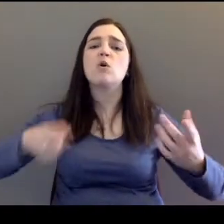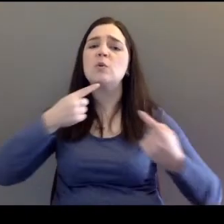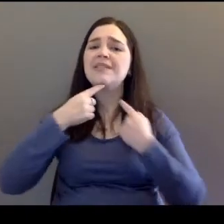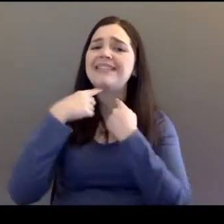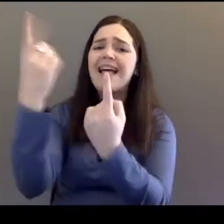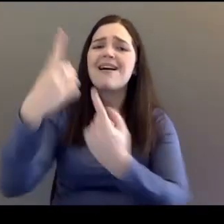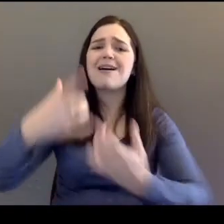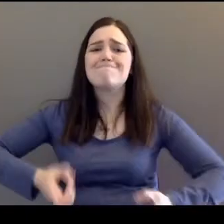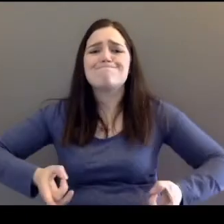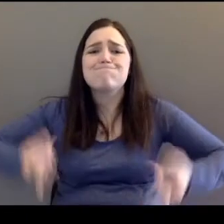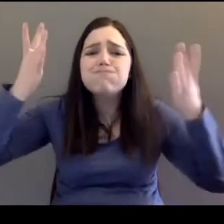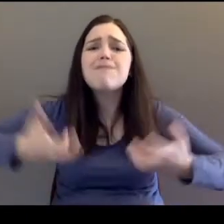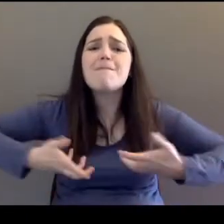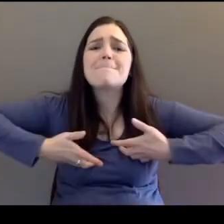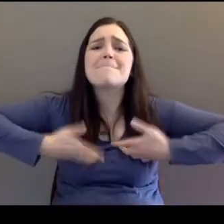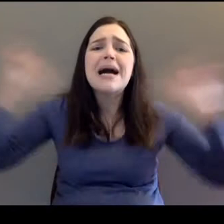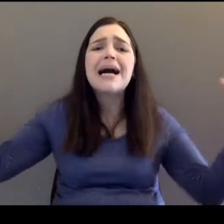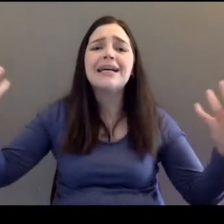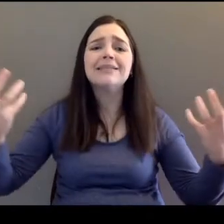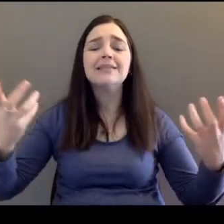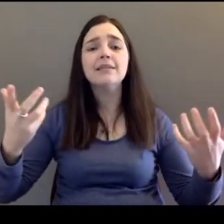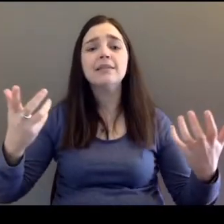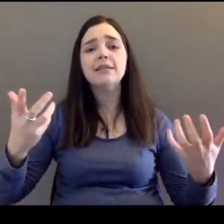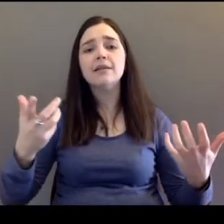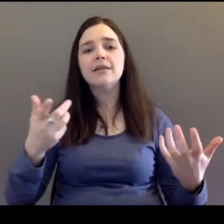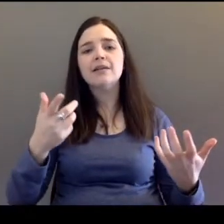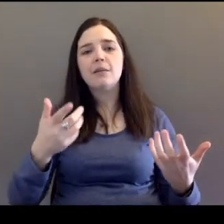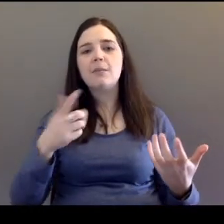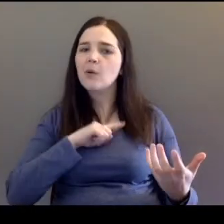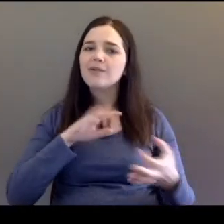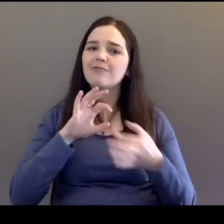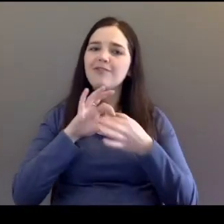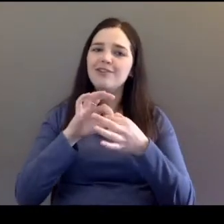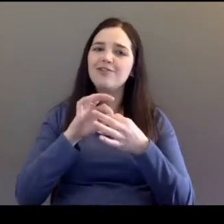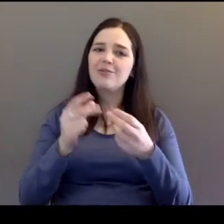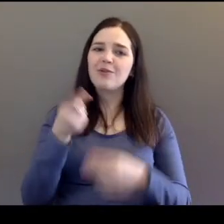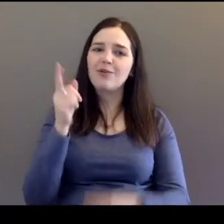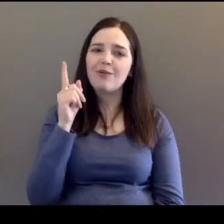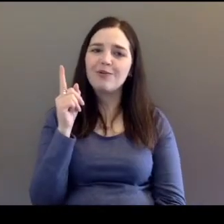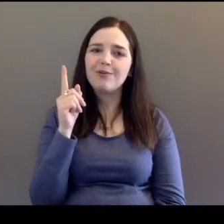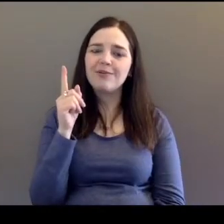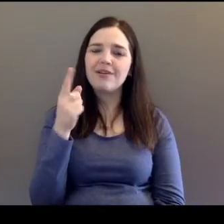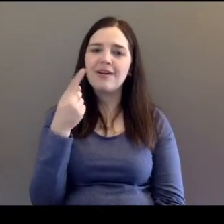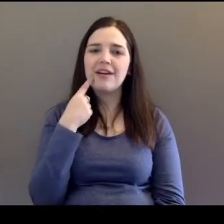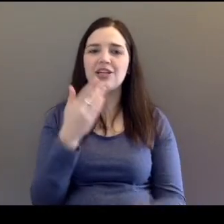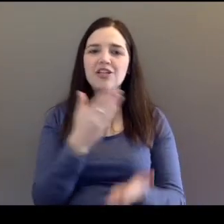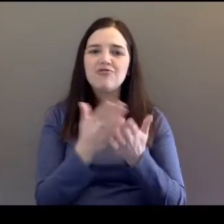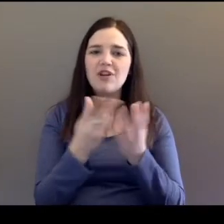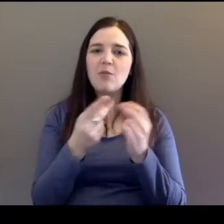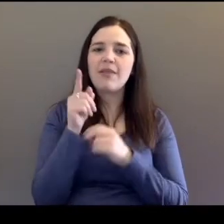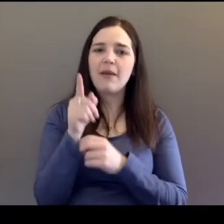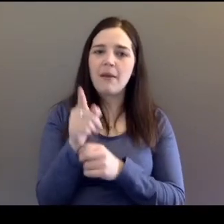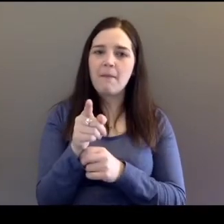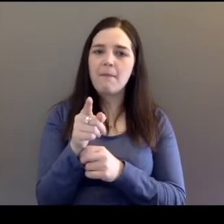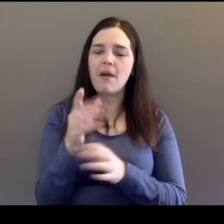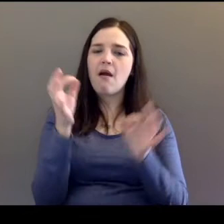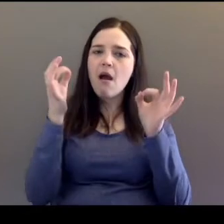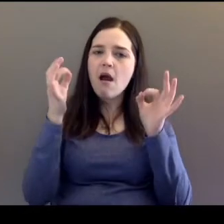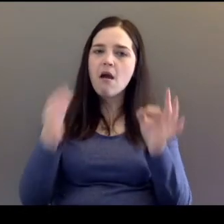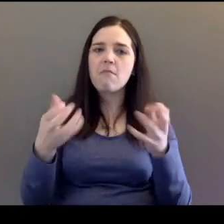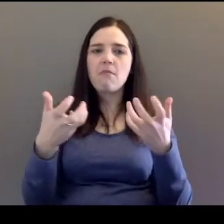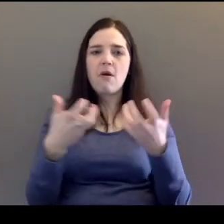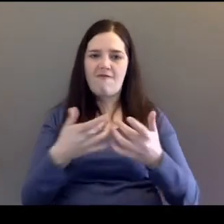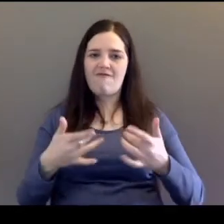that. And because I have a relationship with God, then I can share with him exactly how I